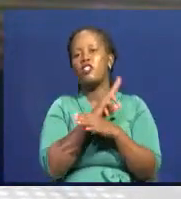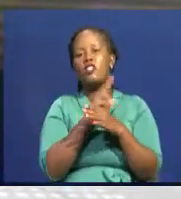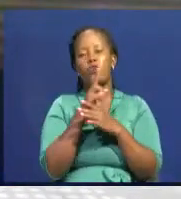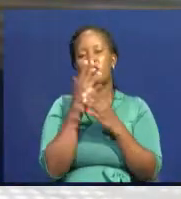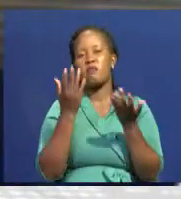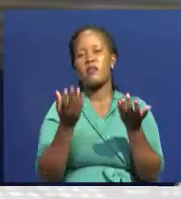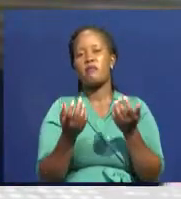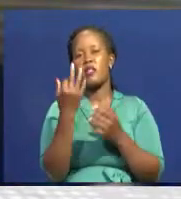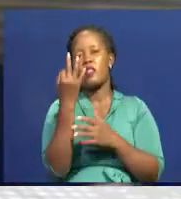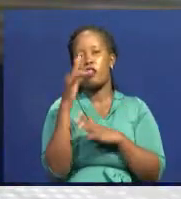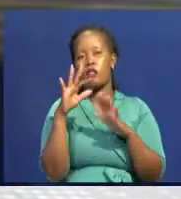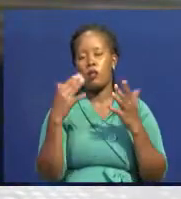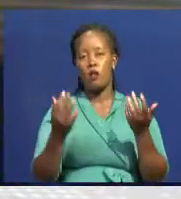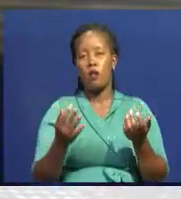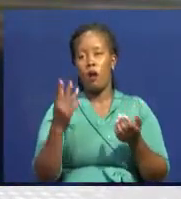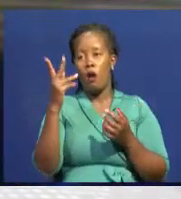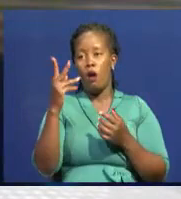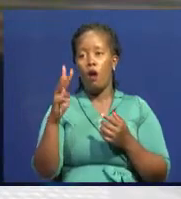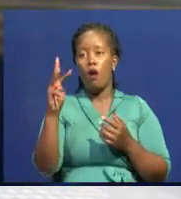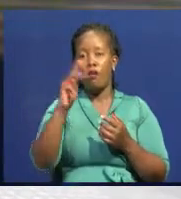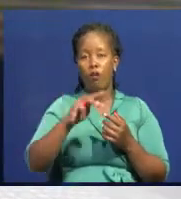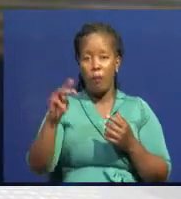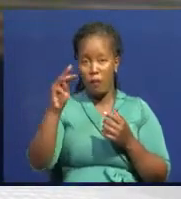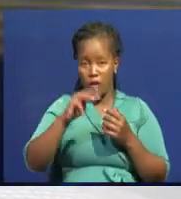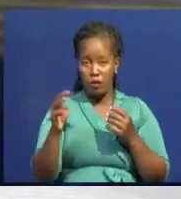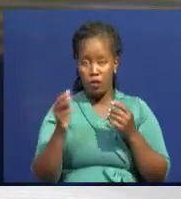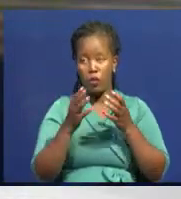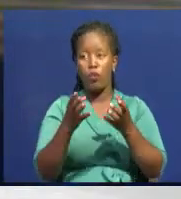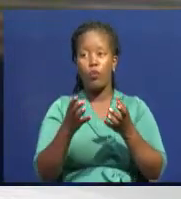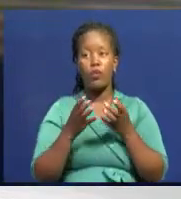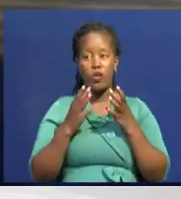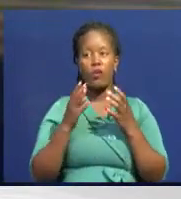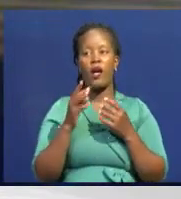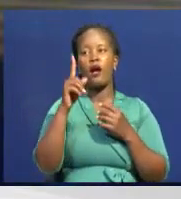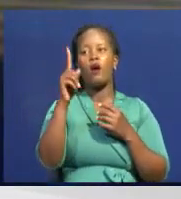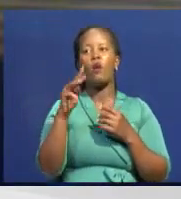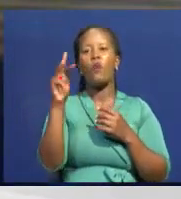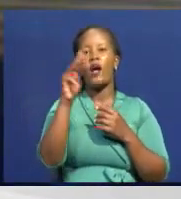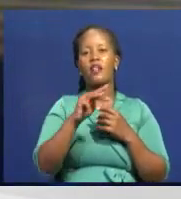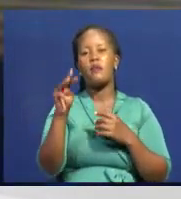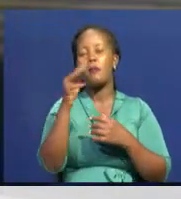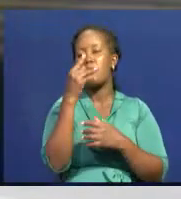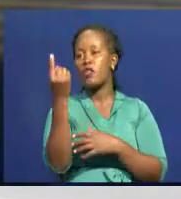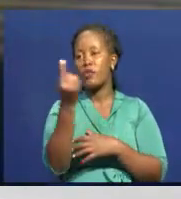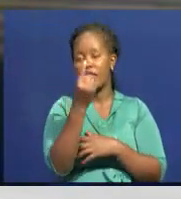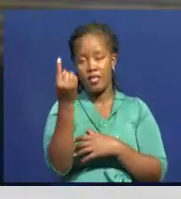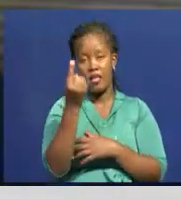3-4 million shillings will only require, $1 million shillings is going to be about,